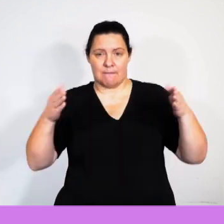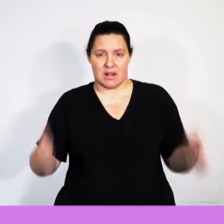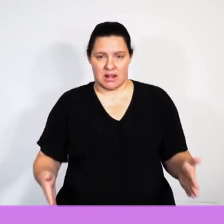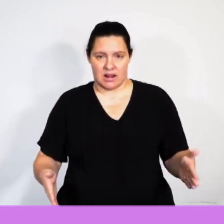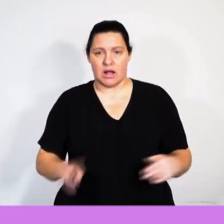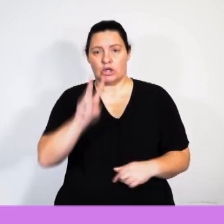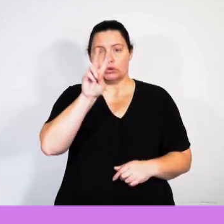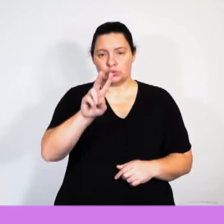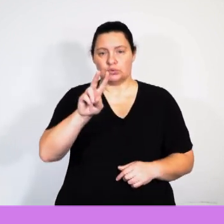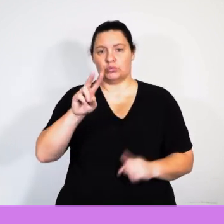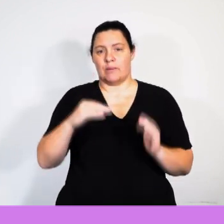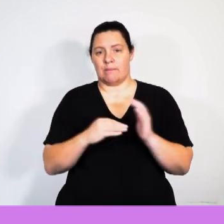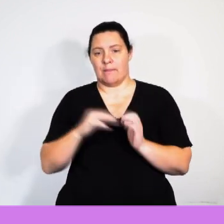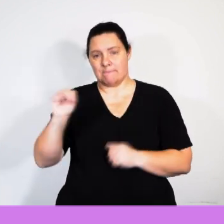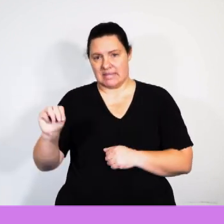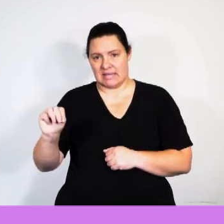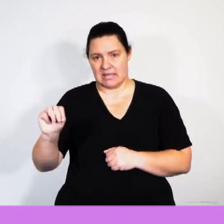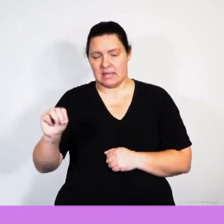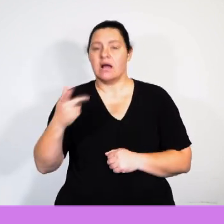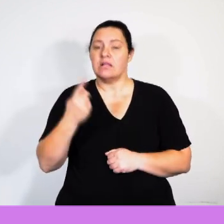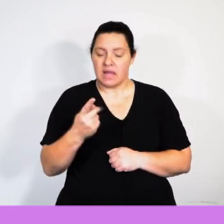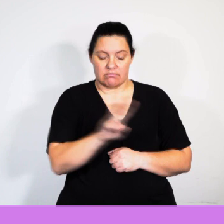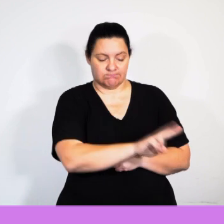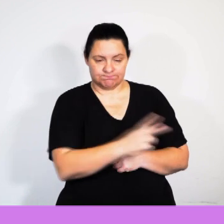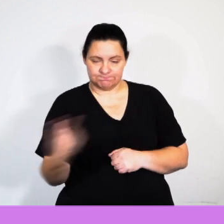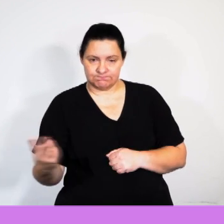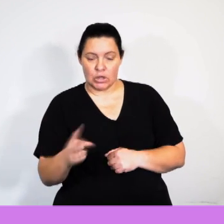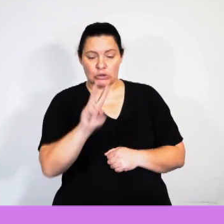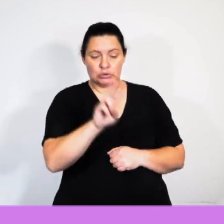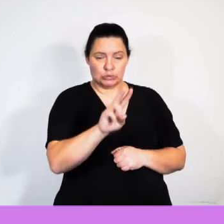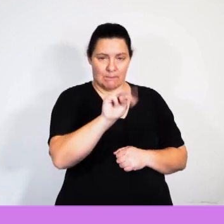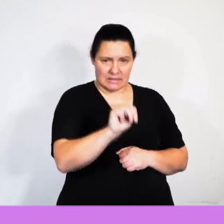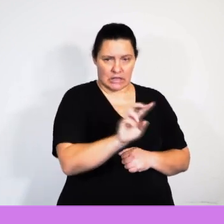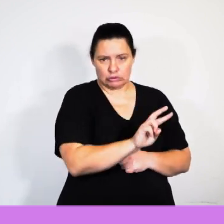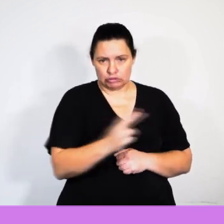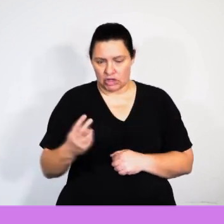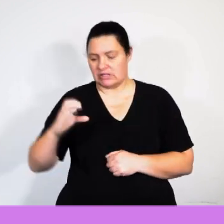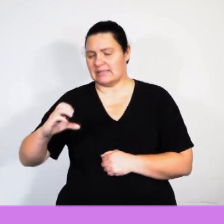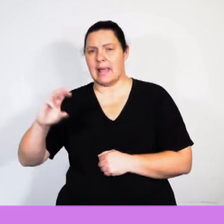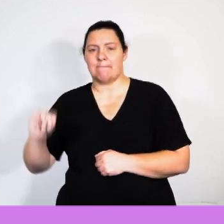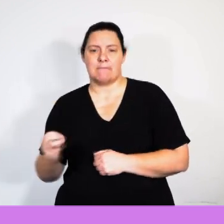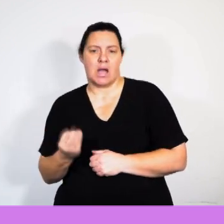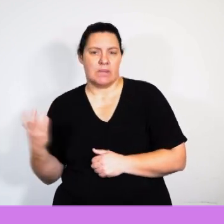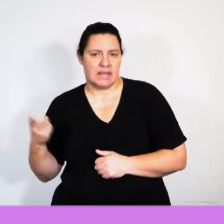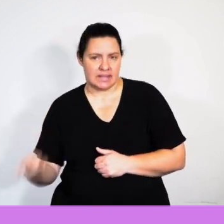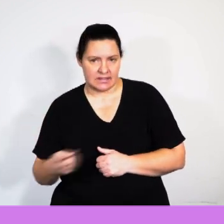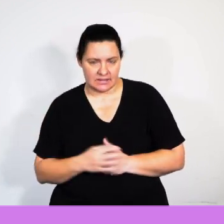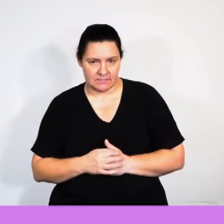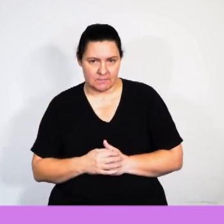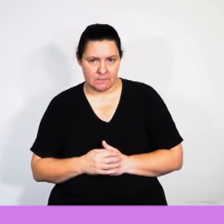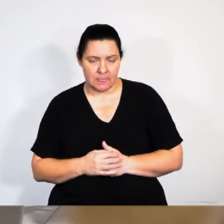of a table is 2 meters. Convert the length of the table to